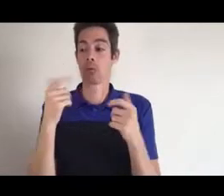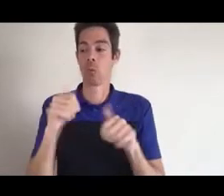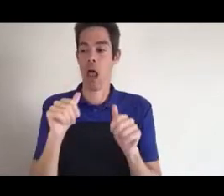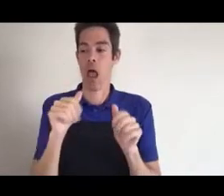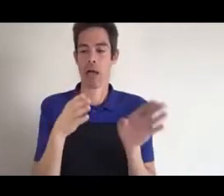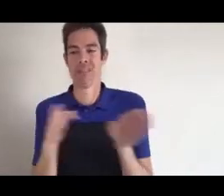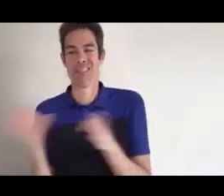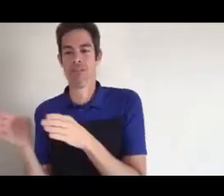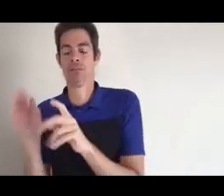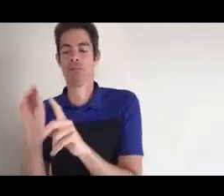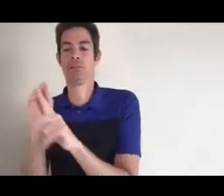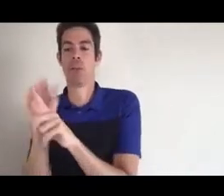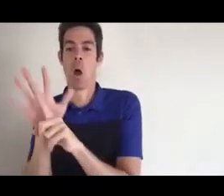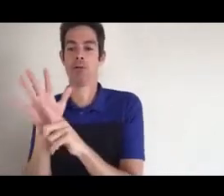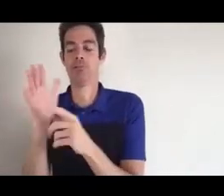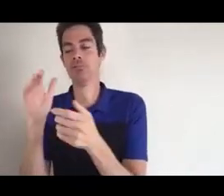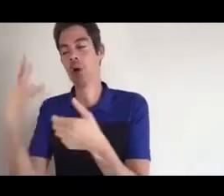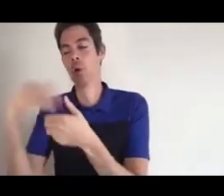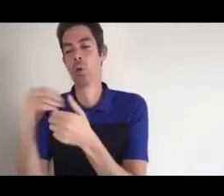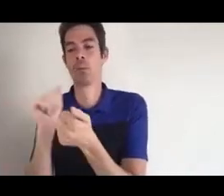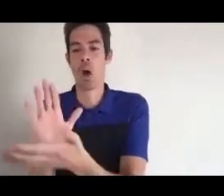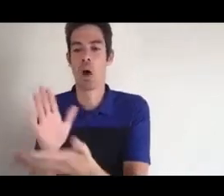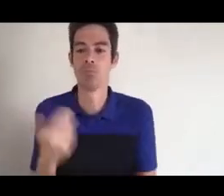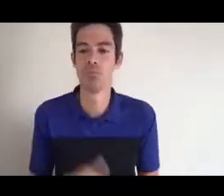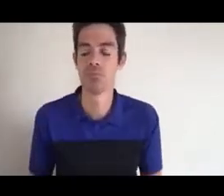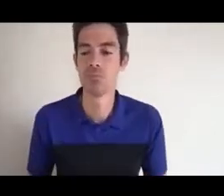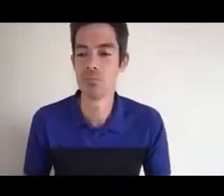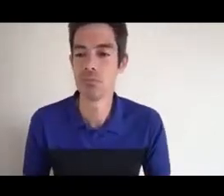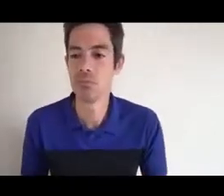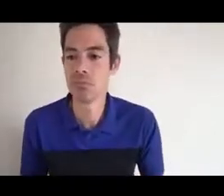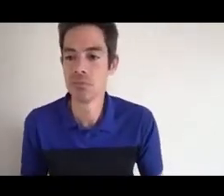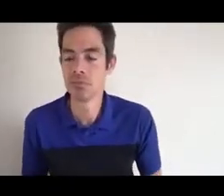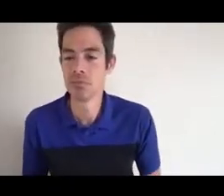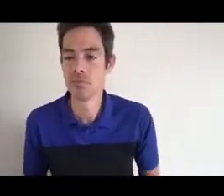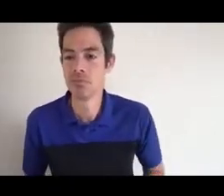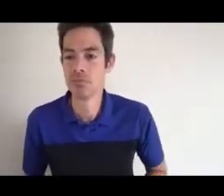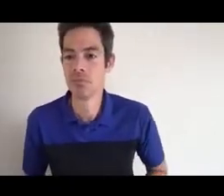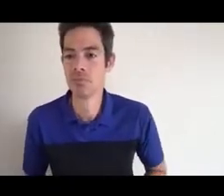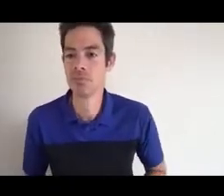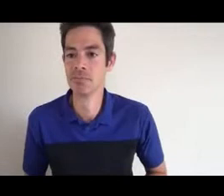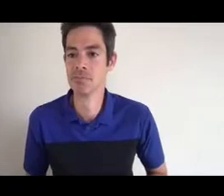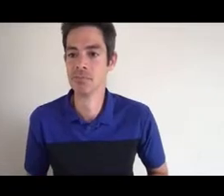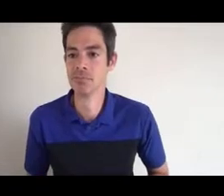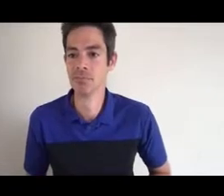case. I try to steer a little bit more to the inclusive approach.